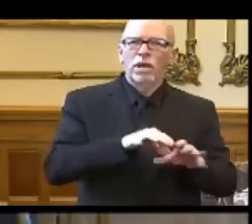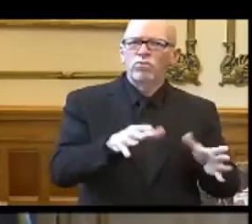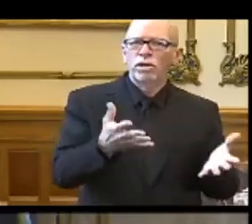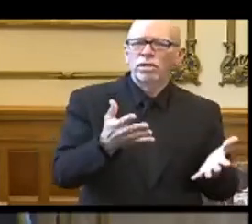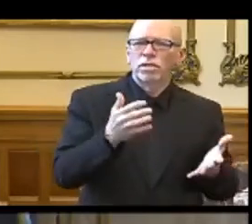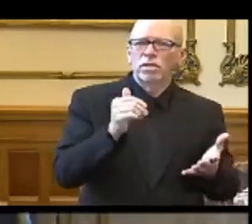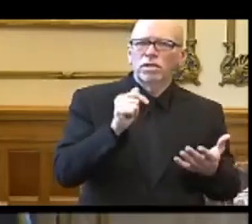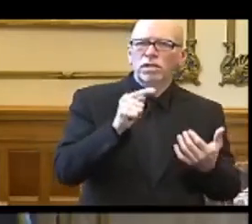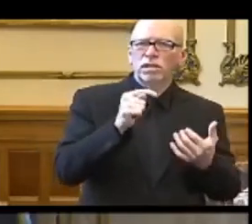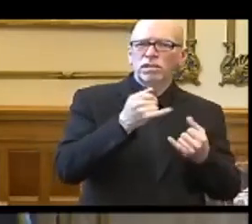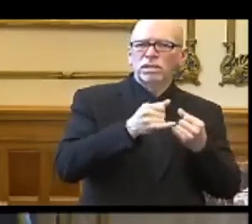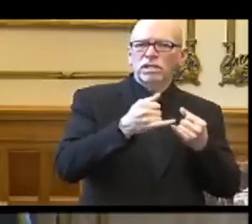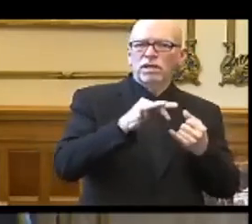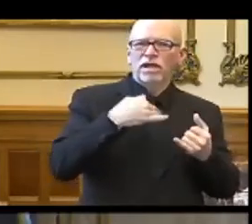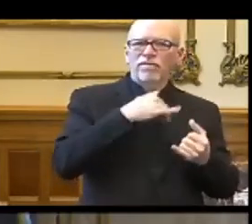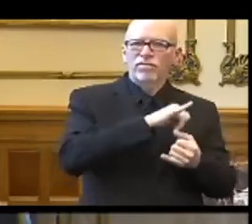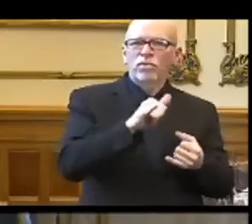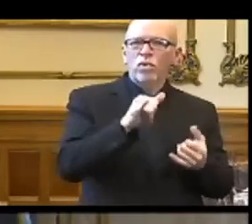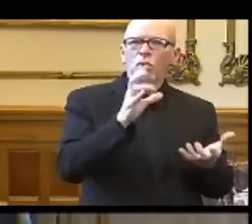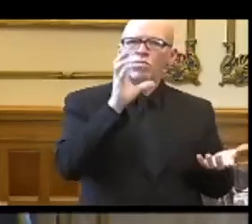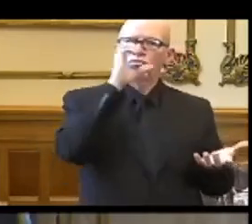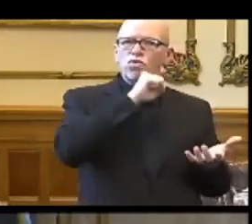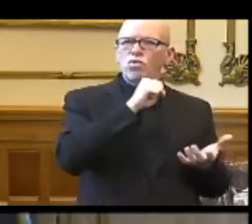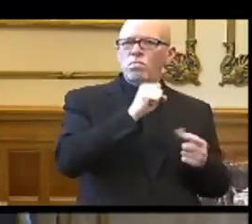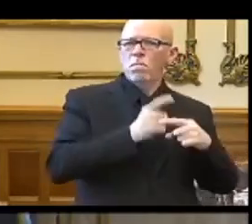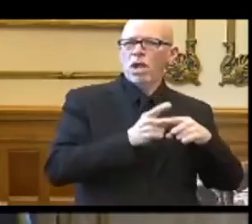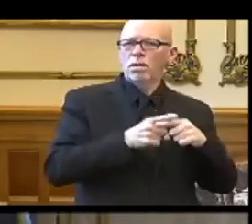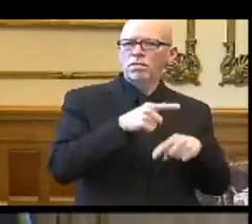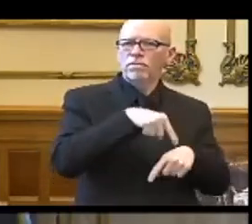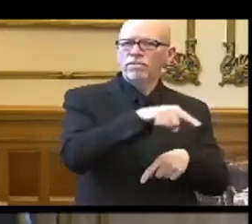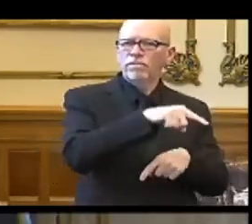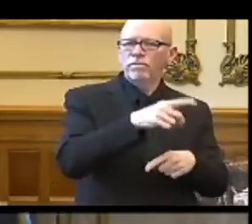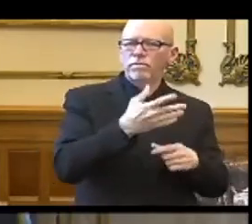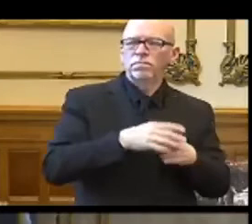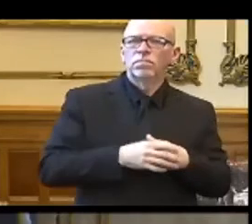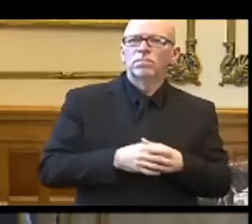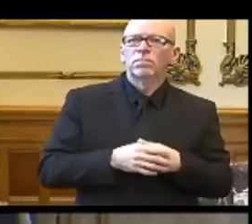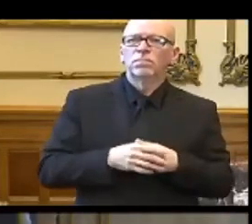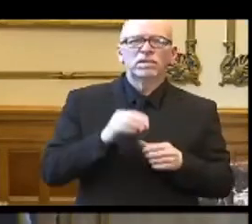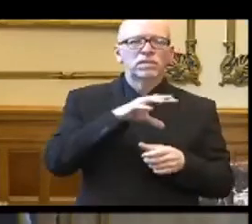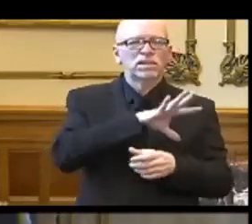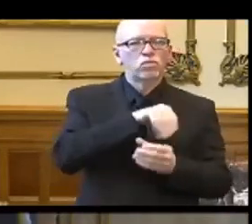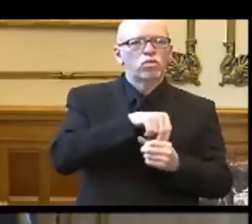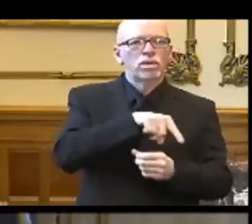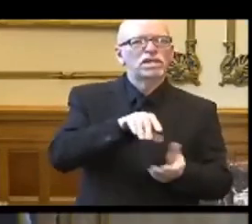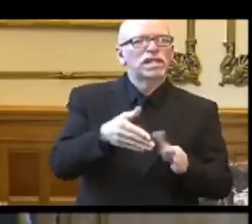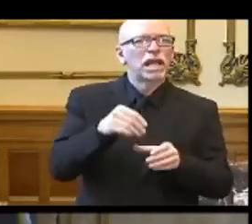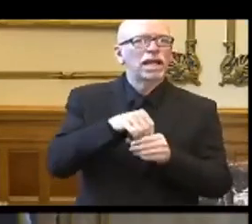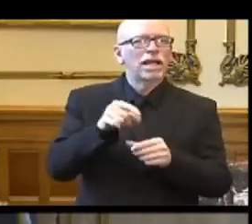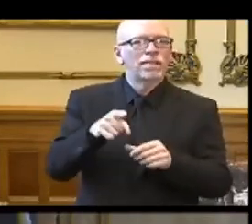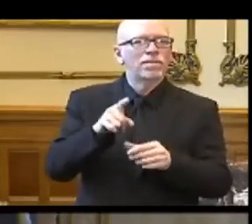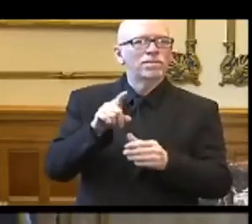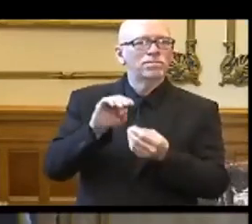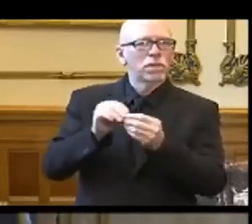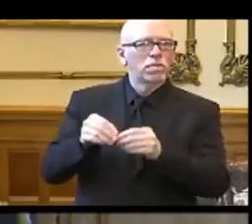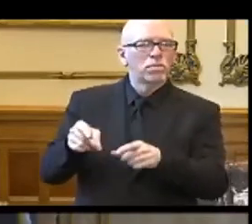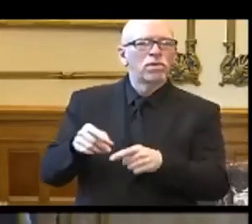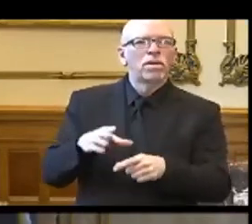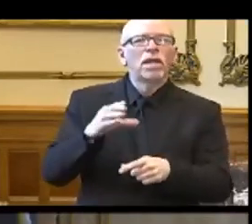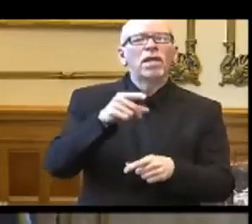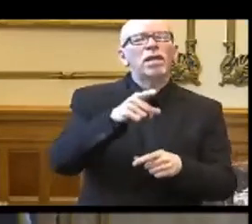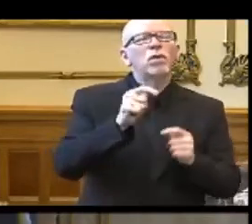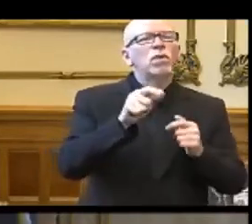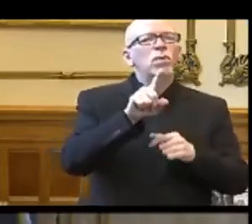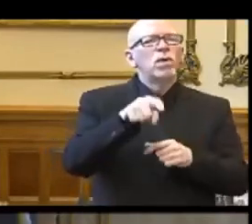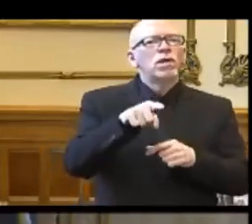the end of having those presumptive positive deaths in the picture? And one quick